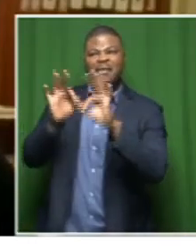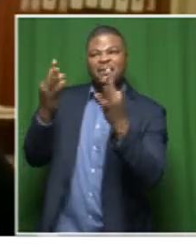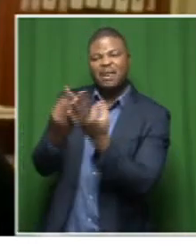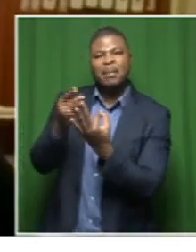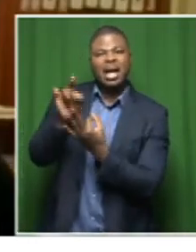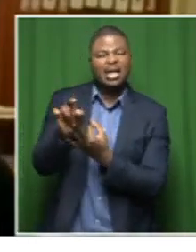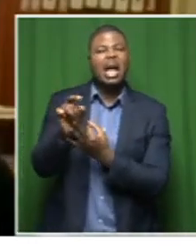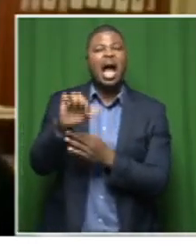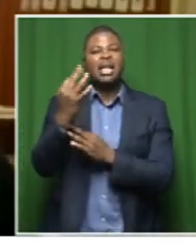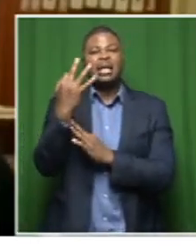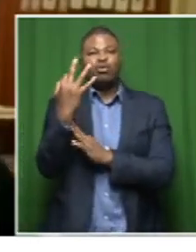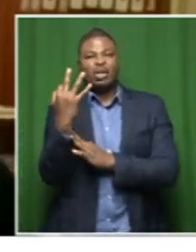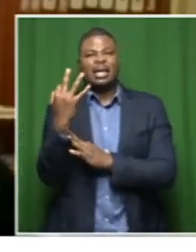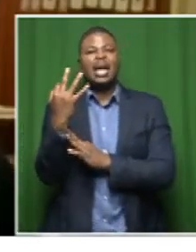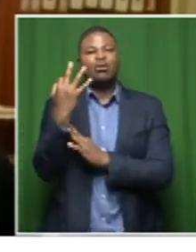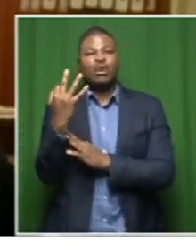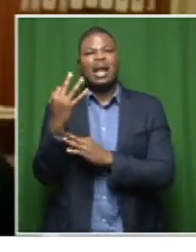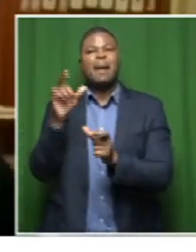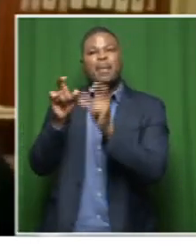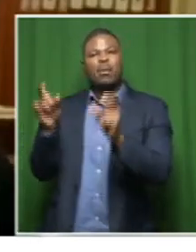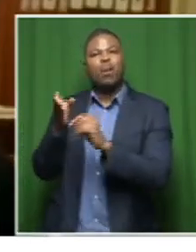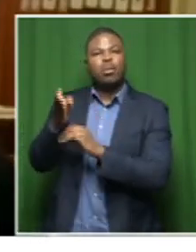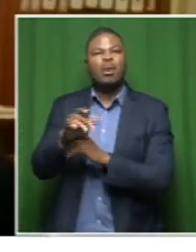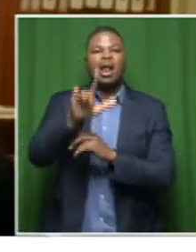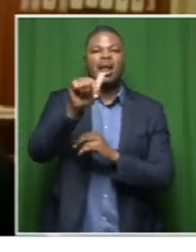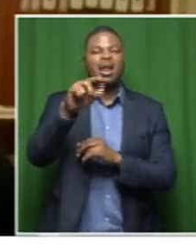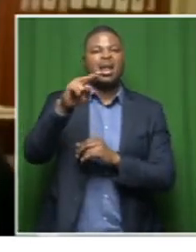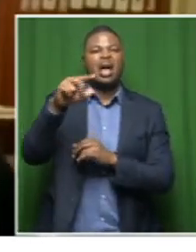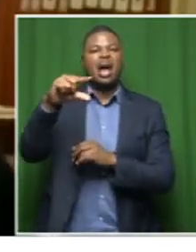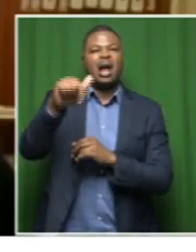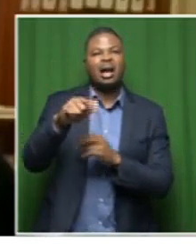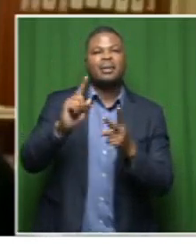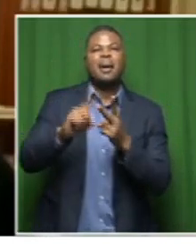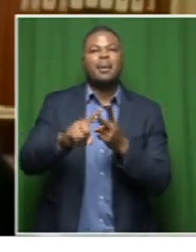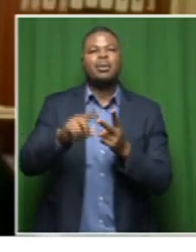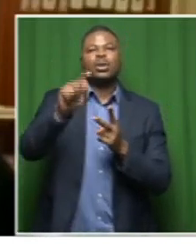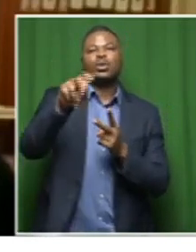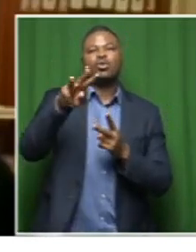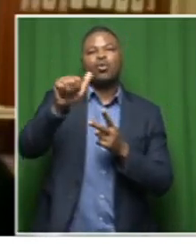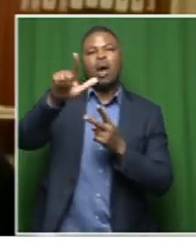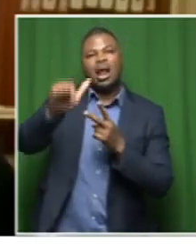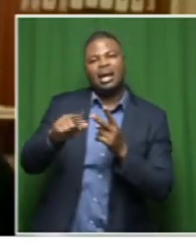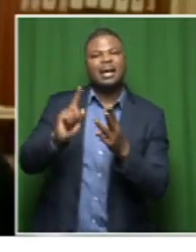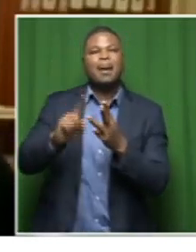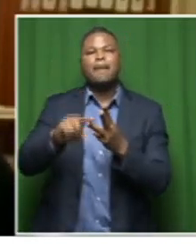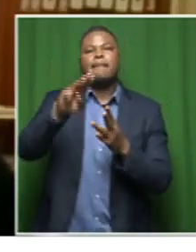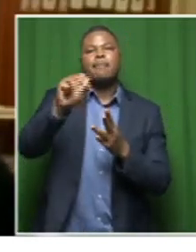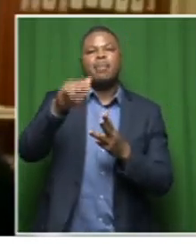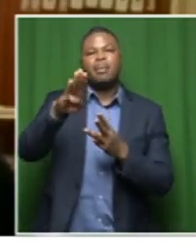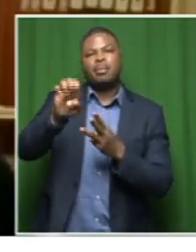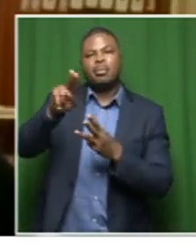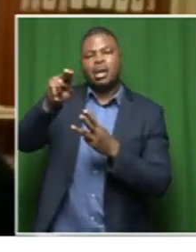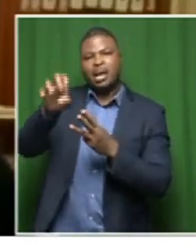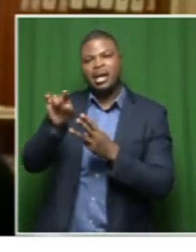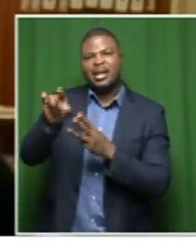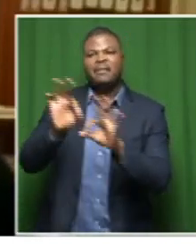3 non-striking mine workers, the Langa family, the Twala family, and the Mabibi family. They're speaking things that also have application in the lives of the